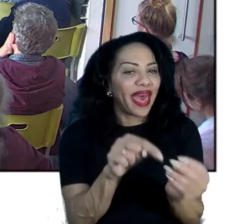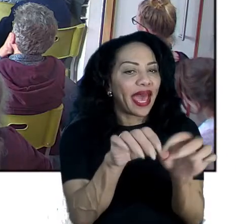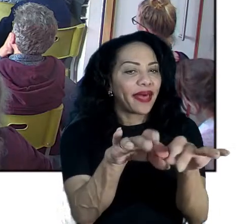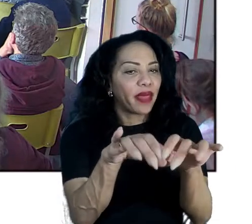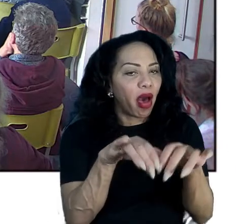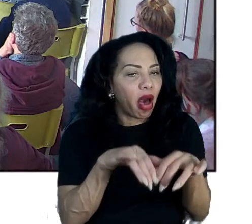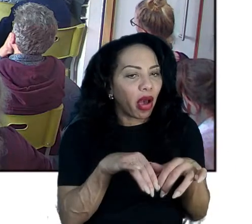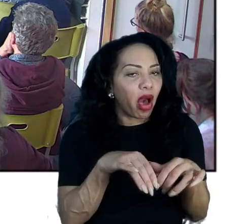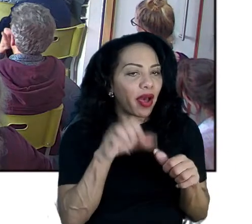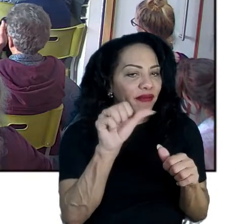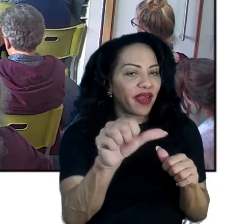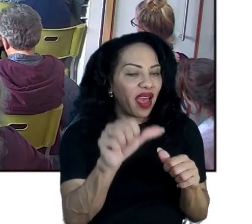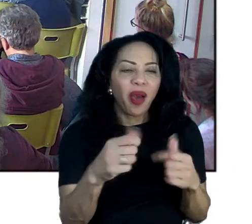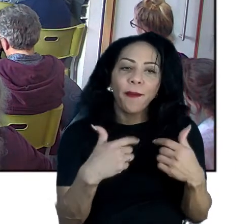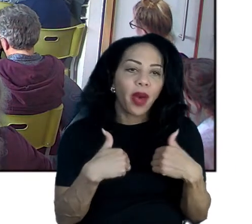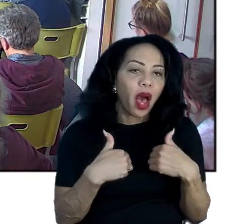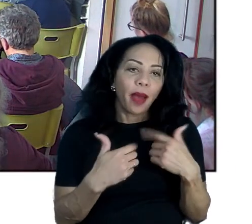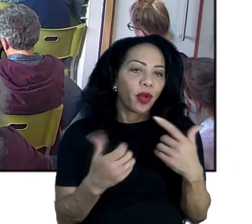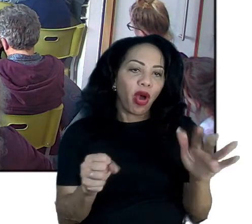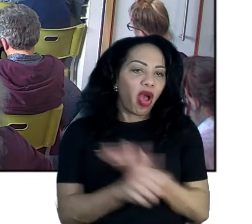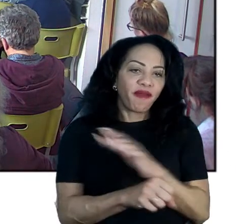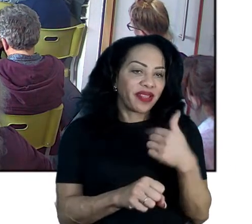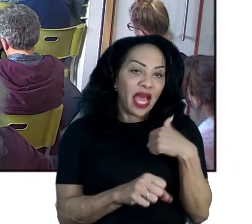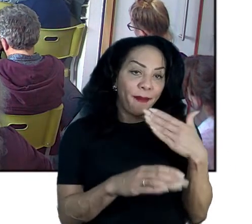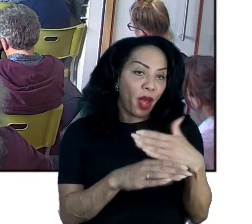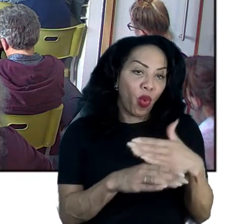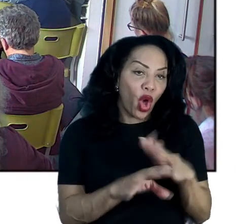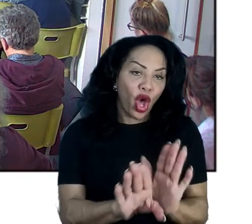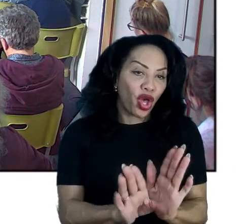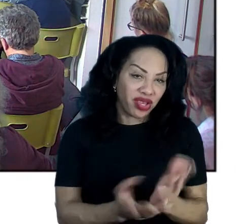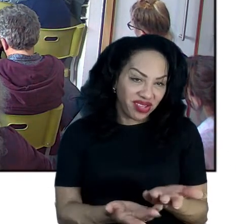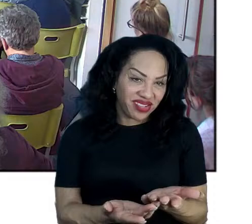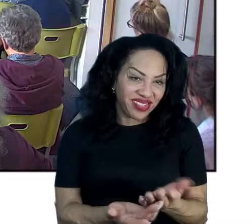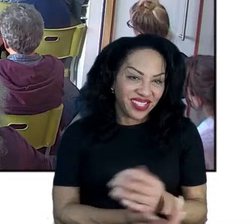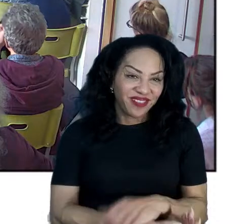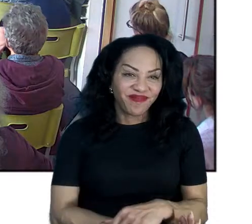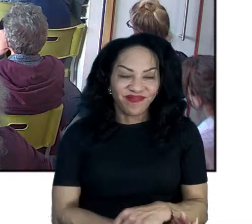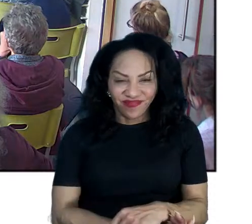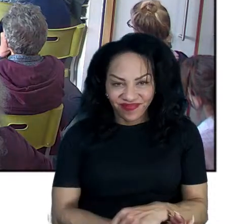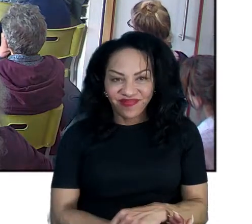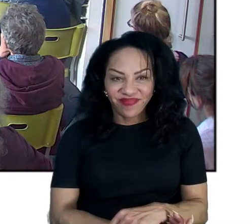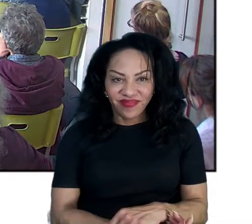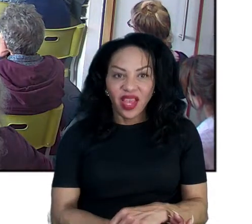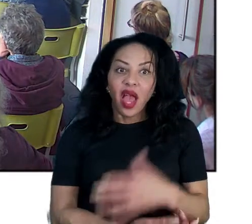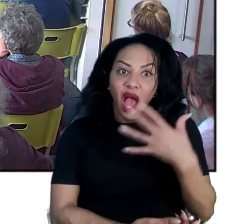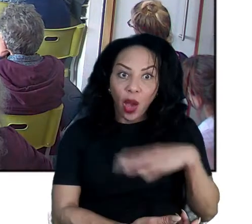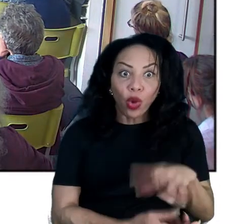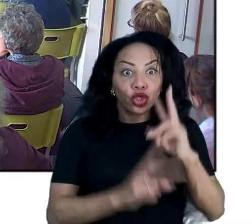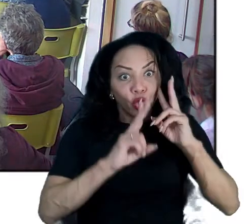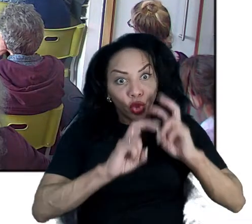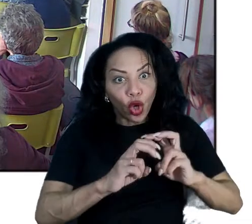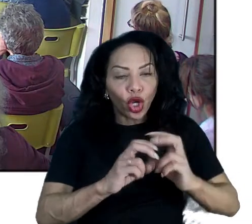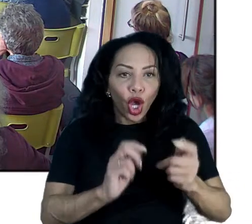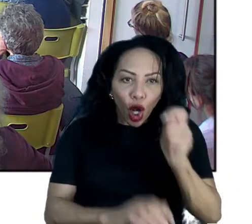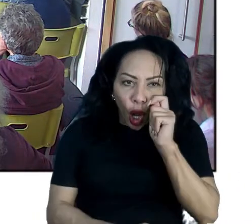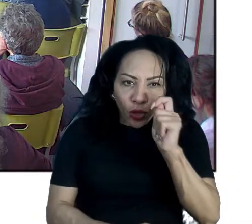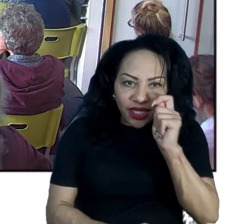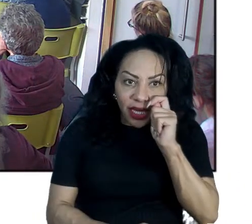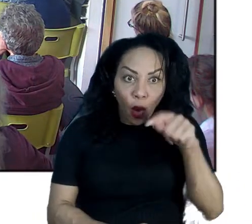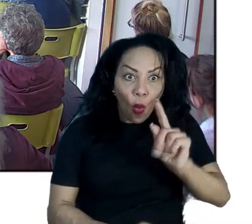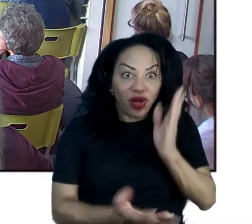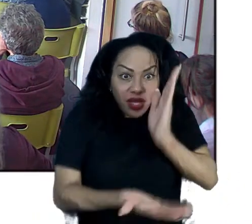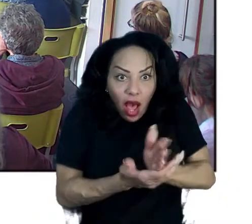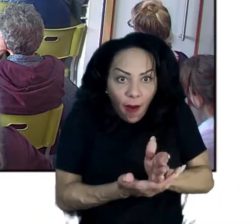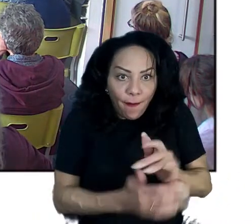necessarily working to, because I want to understand what actually is there. And in terms of absences,